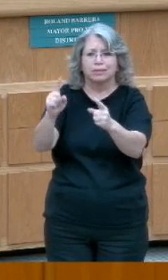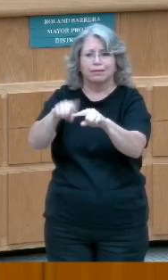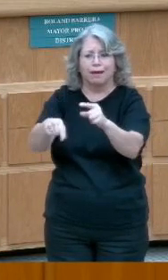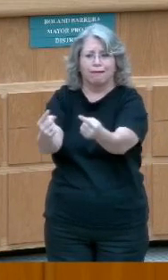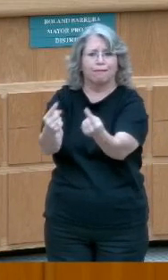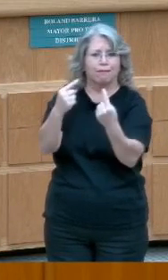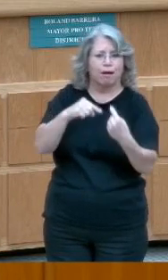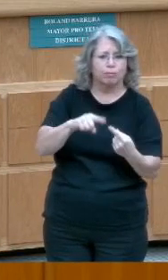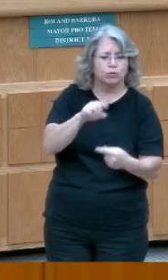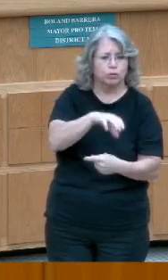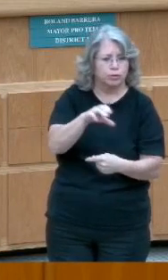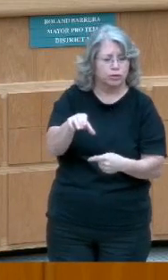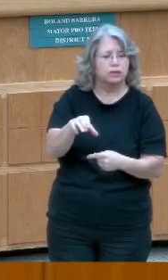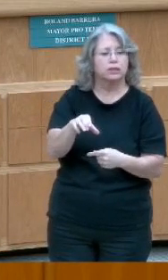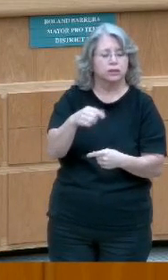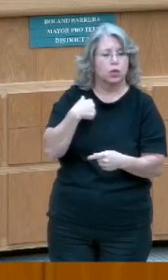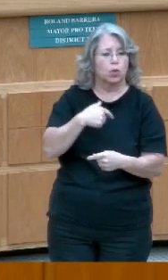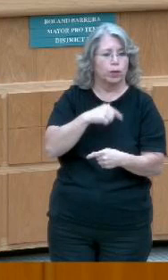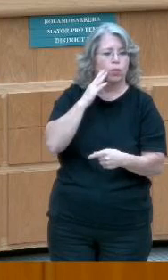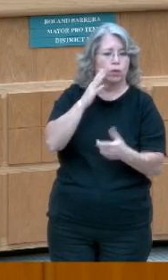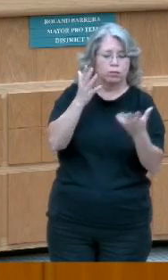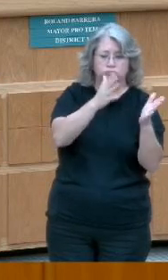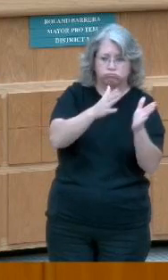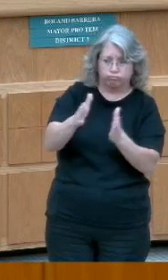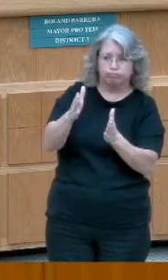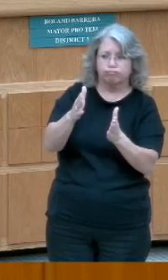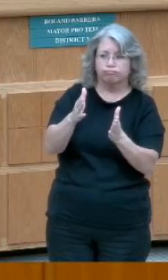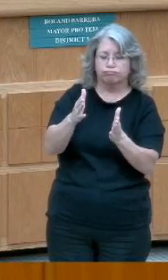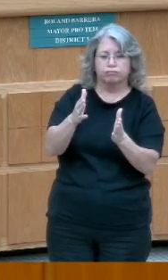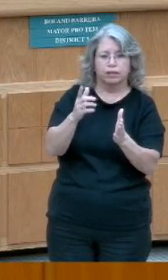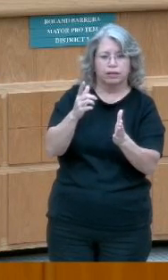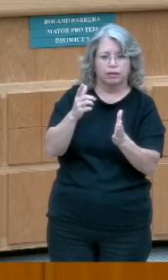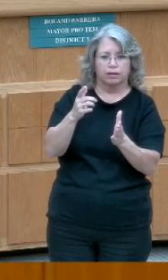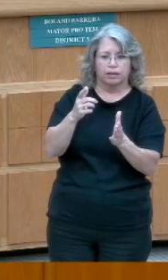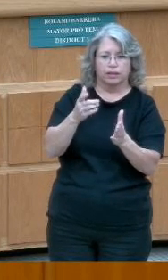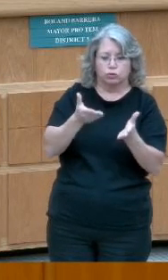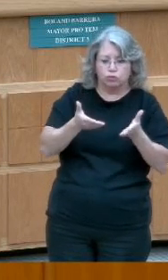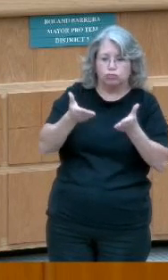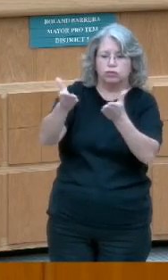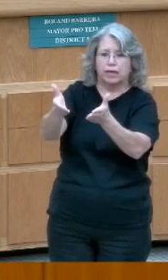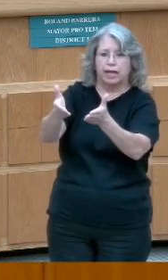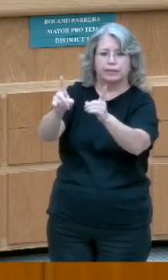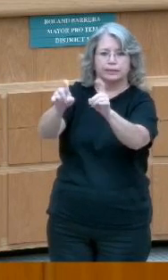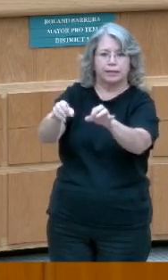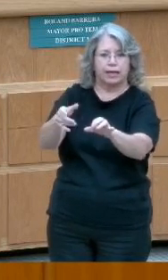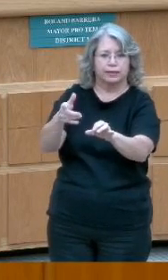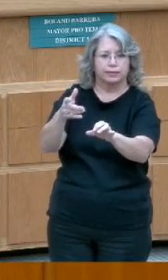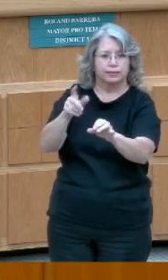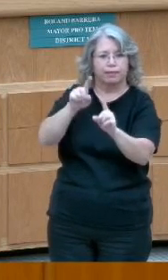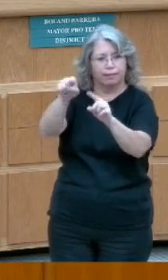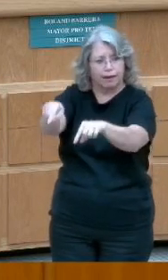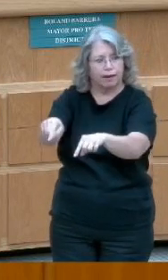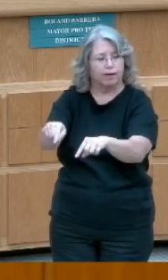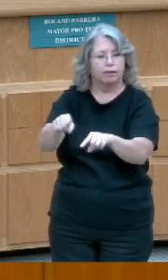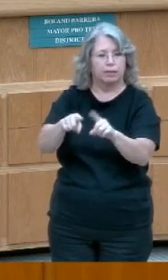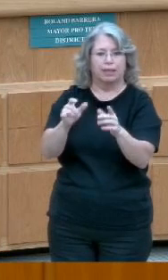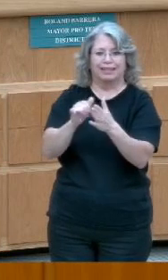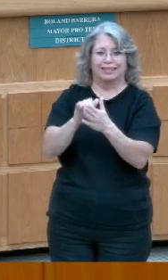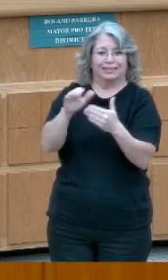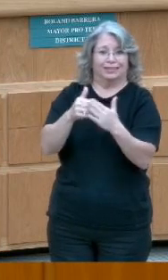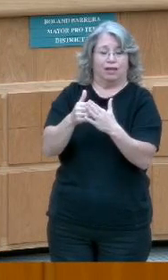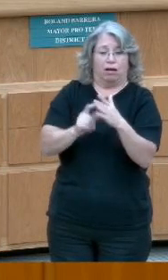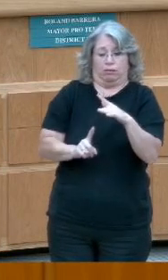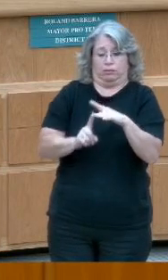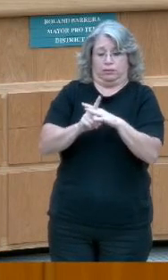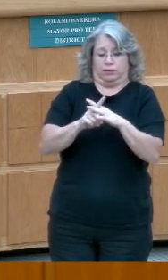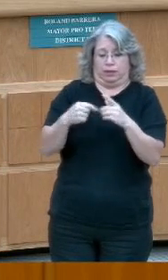Christi. And so we are going to go to them. And again, this is all developing in the last hour, but I'm thinking that